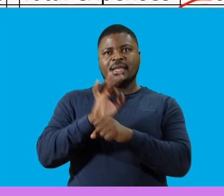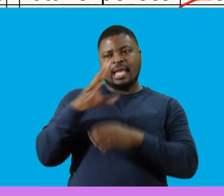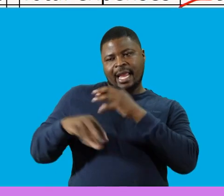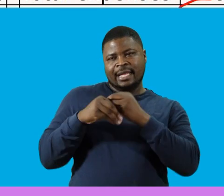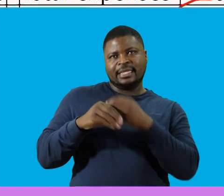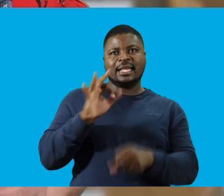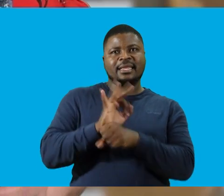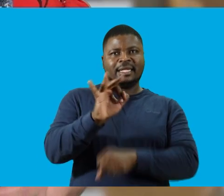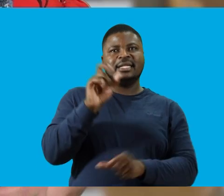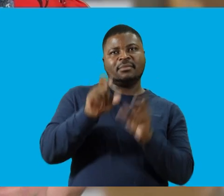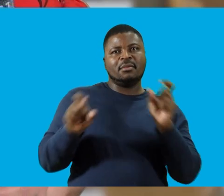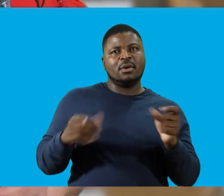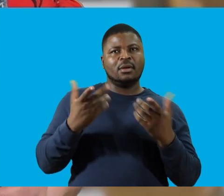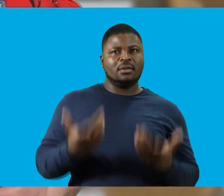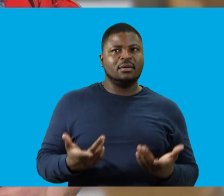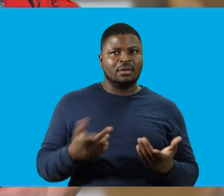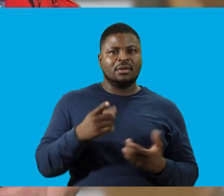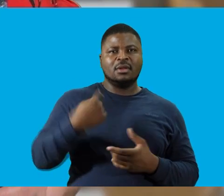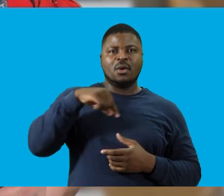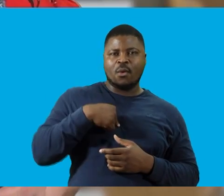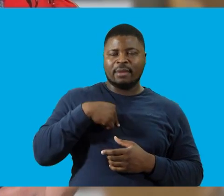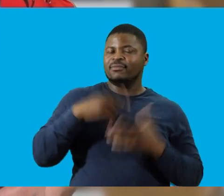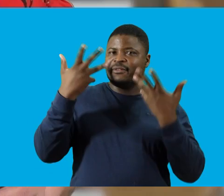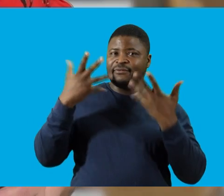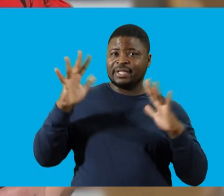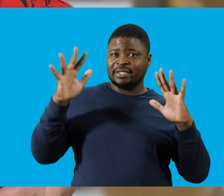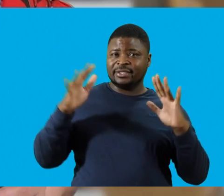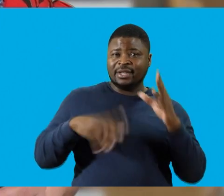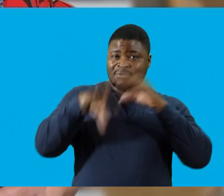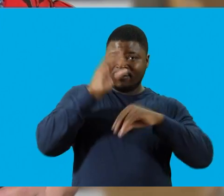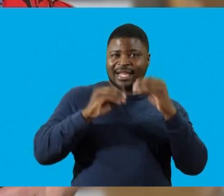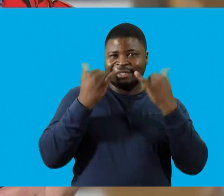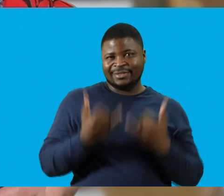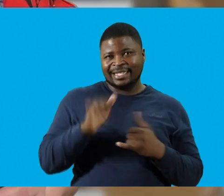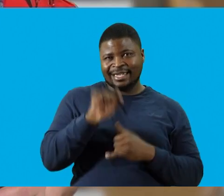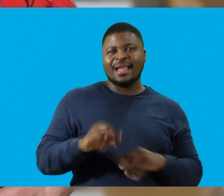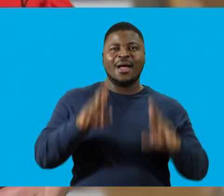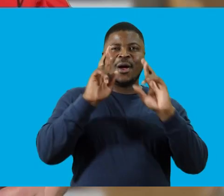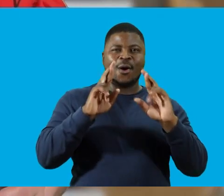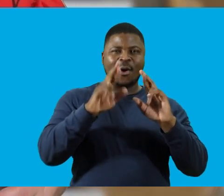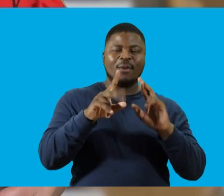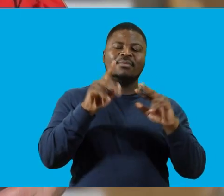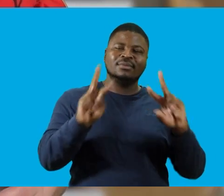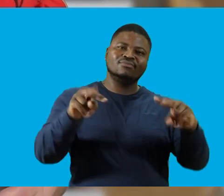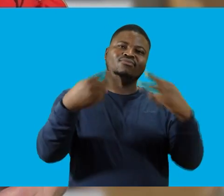people. And that brings us at the end of the lesson. I hope you